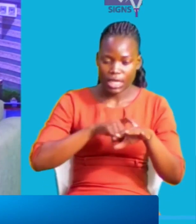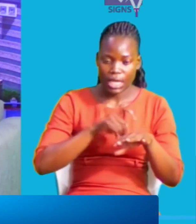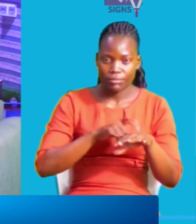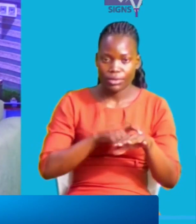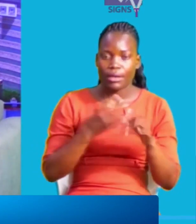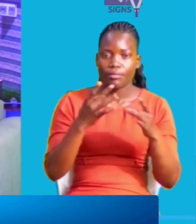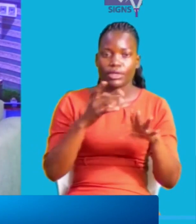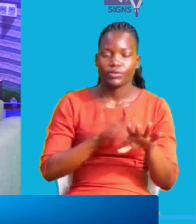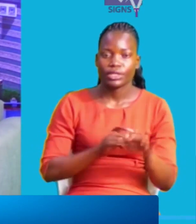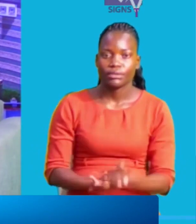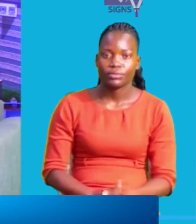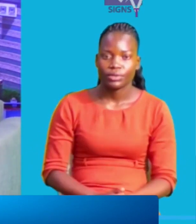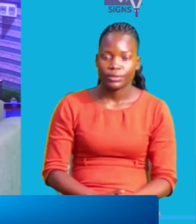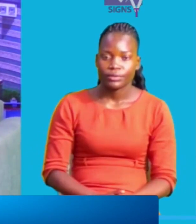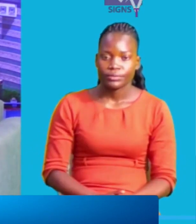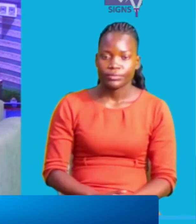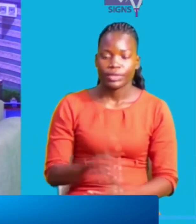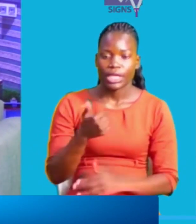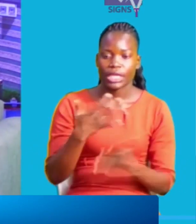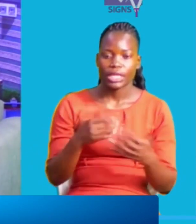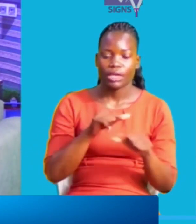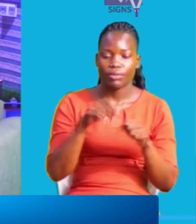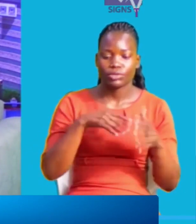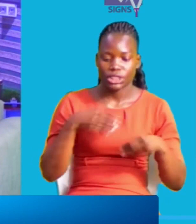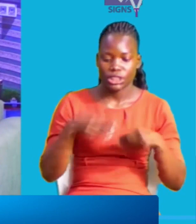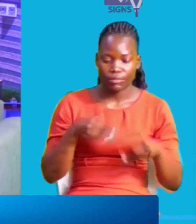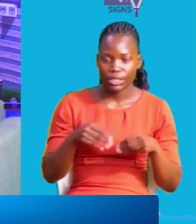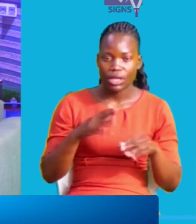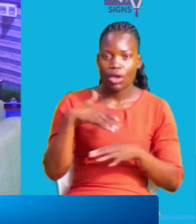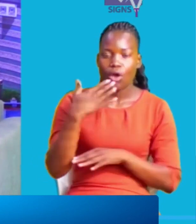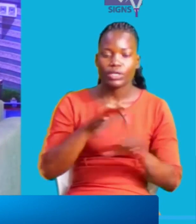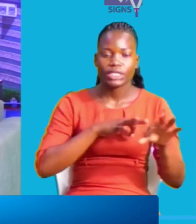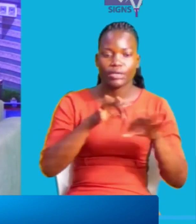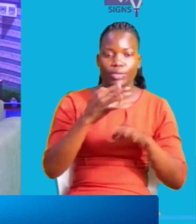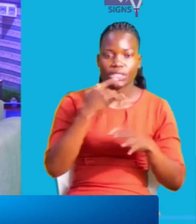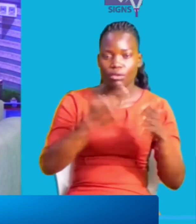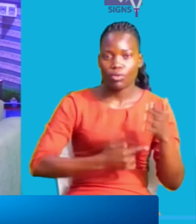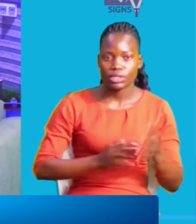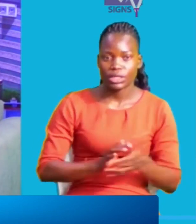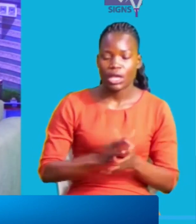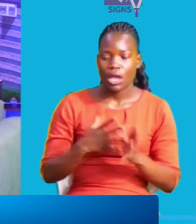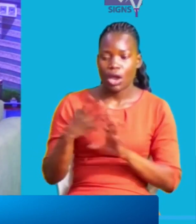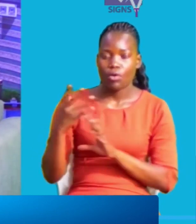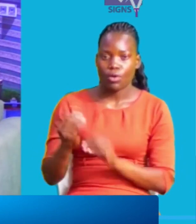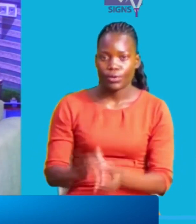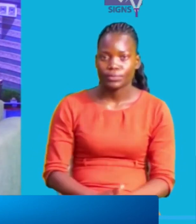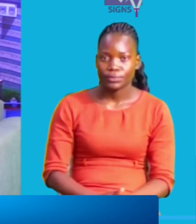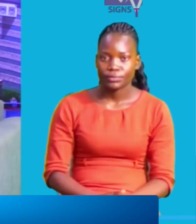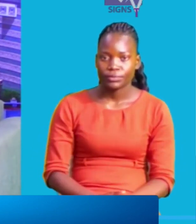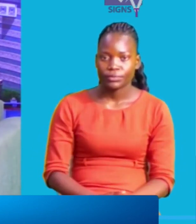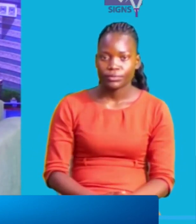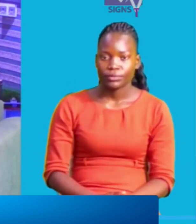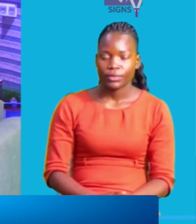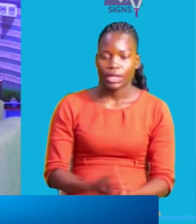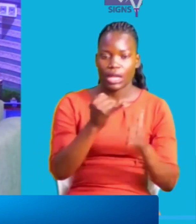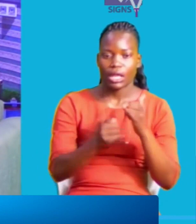Yeah. Most of the time kama ni anything pertaining disability huwa ananielezea kwamba